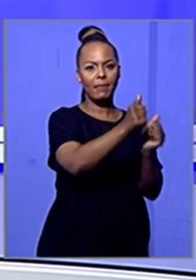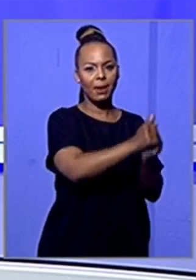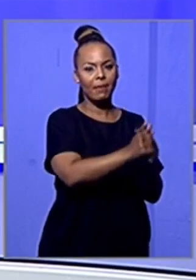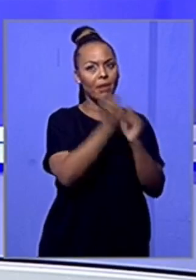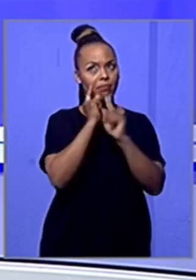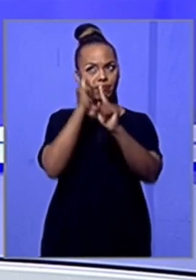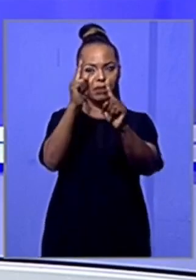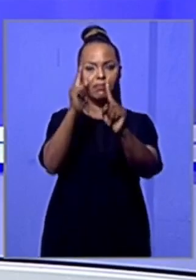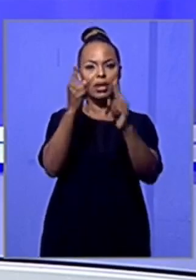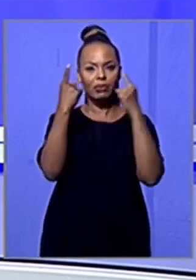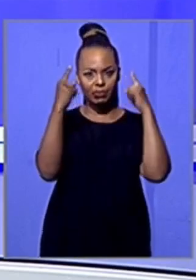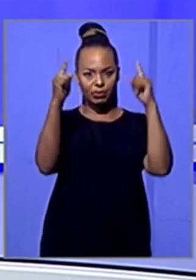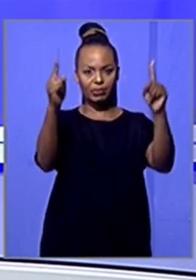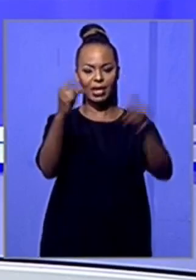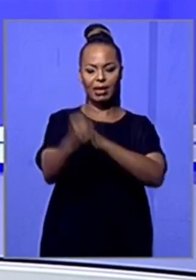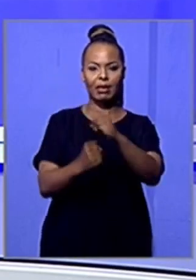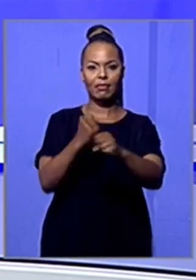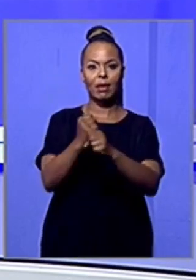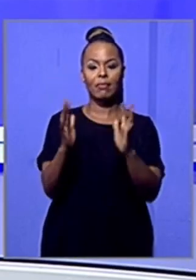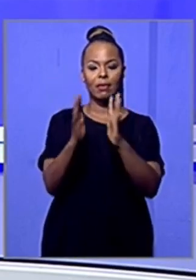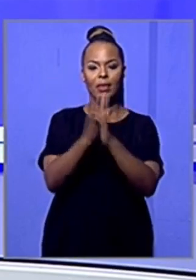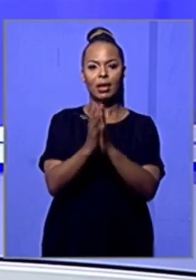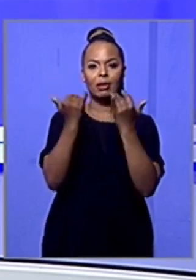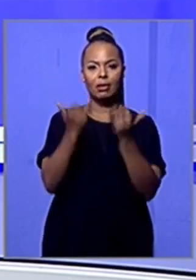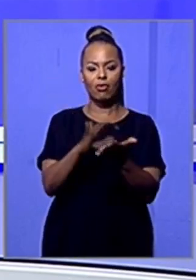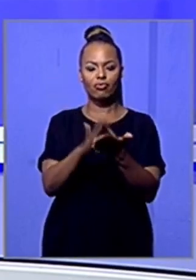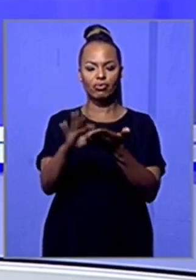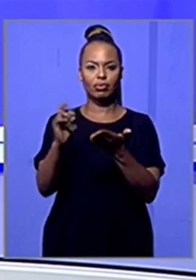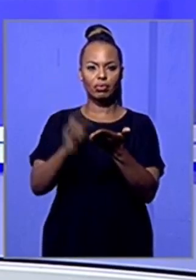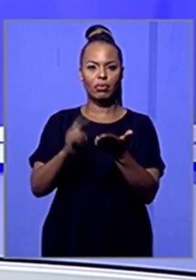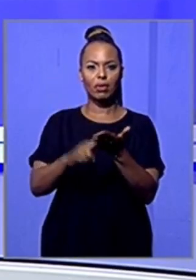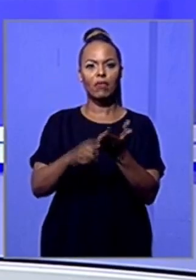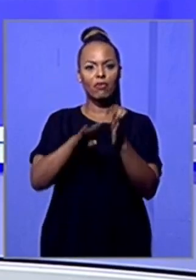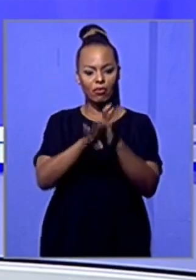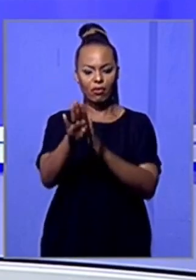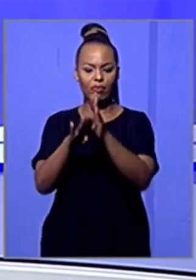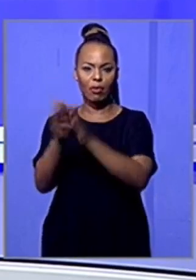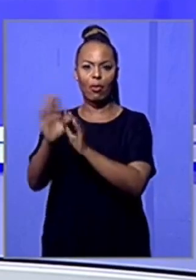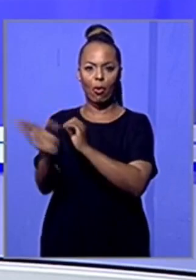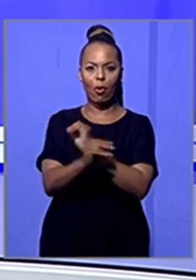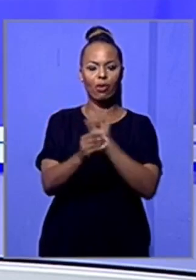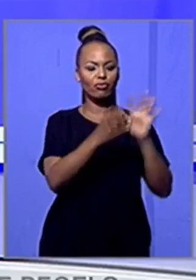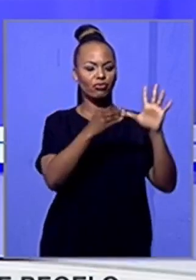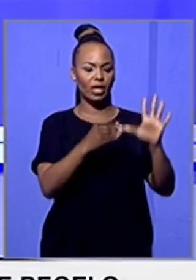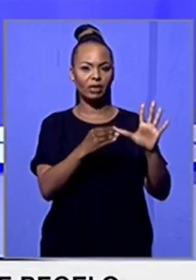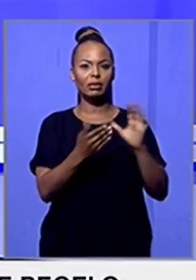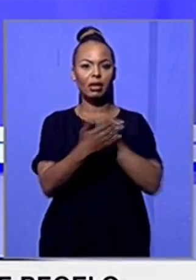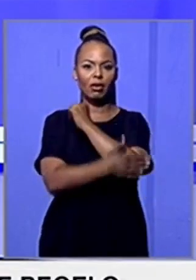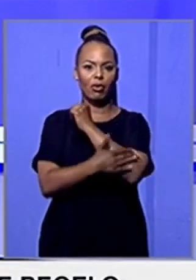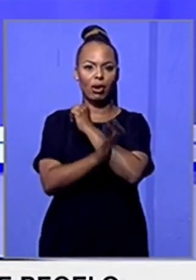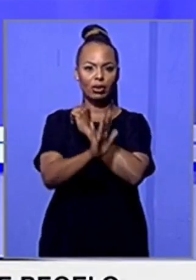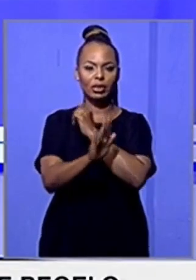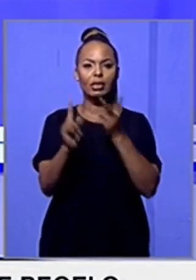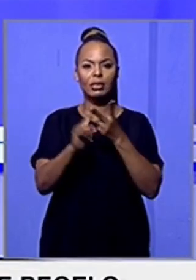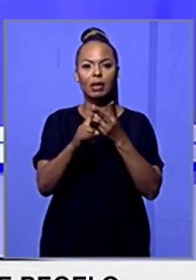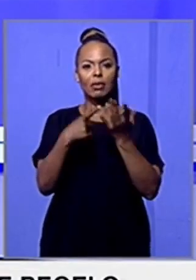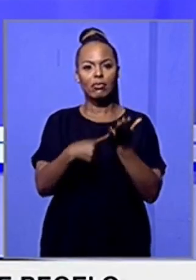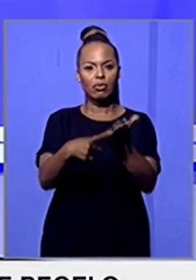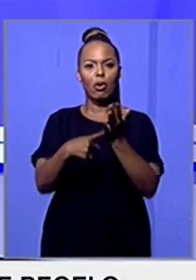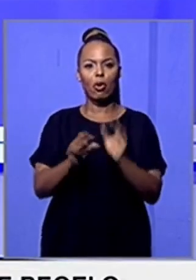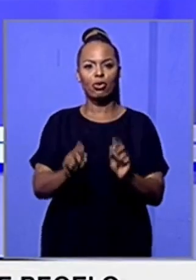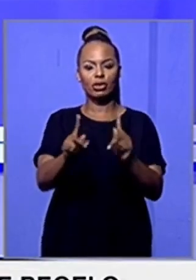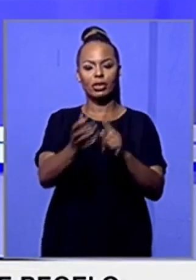ke leano la dingwaga di le 10 le la karetsang go tokafatsa kgwebisano ka ditumalano tsa dinaga ka bobedi le go senka ditšhono tse